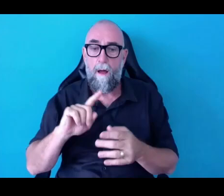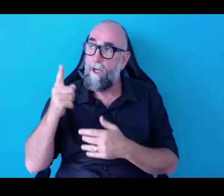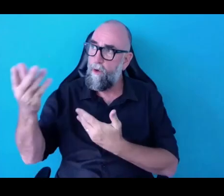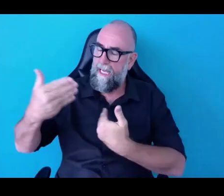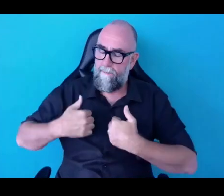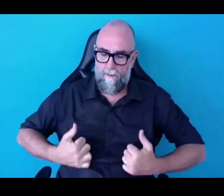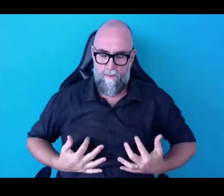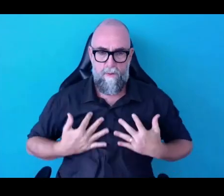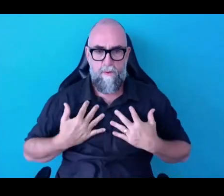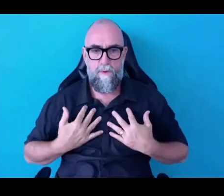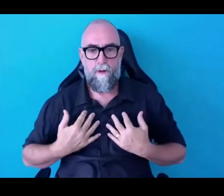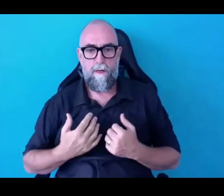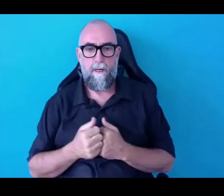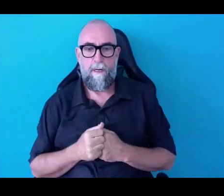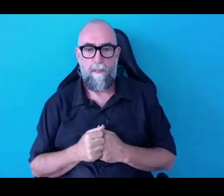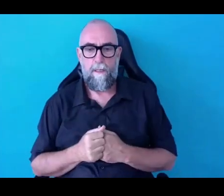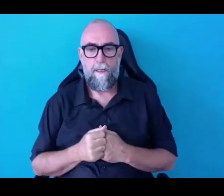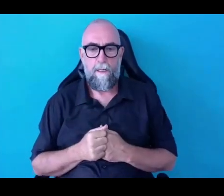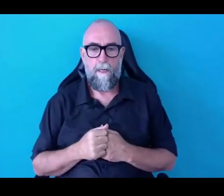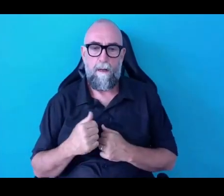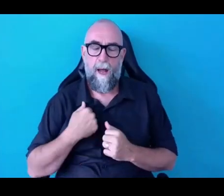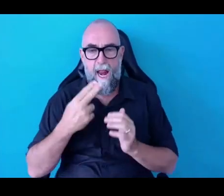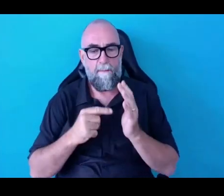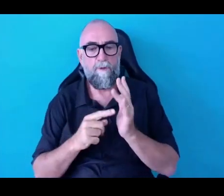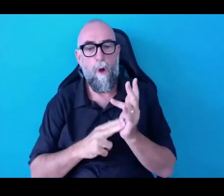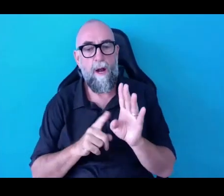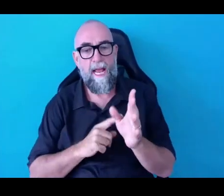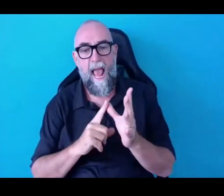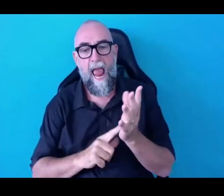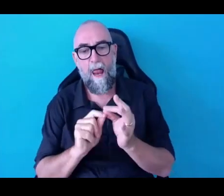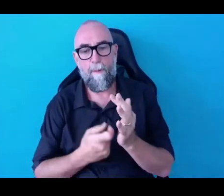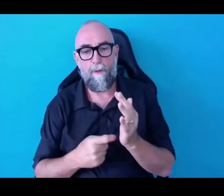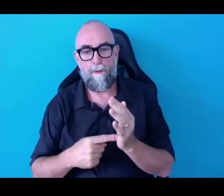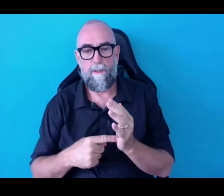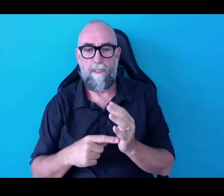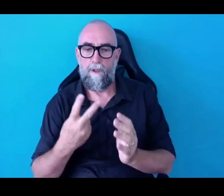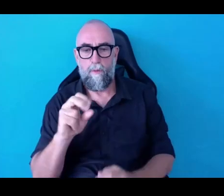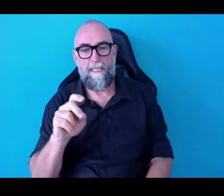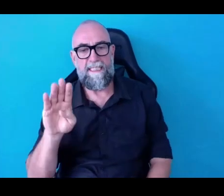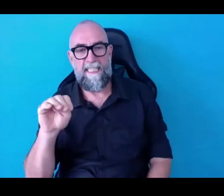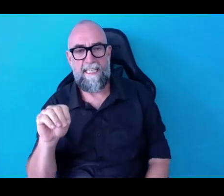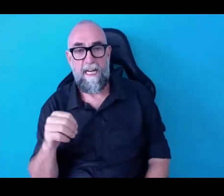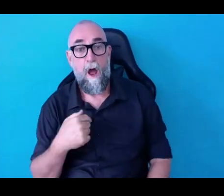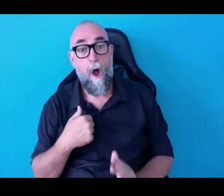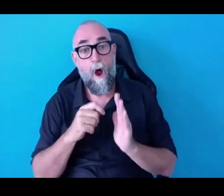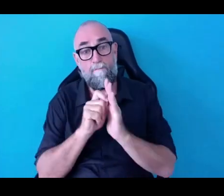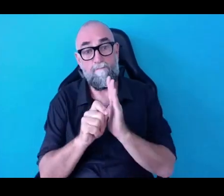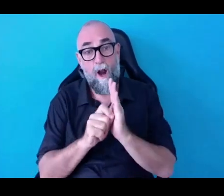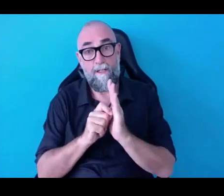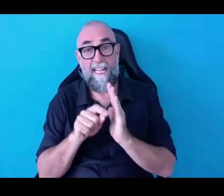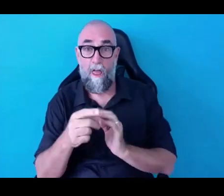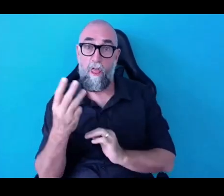2010. So for me, that's 13 years ago that I wrote that. It's interesting to reflect